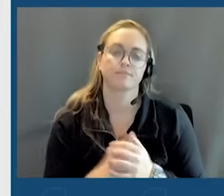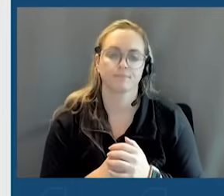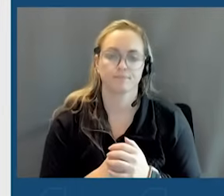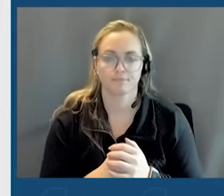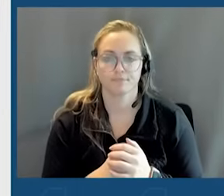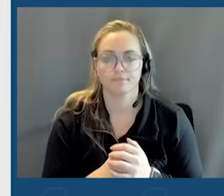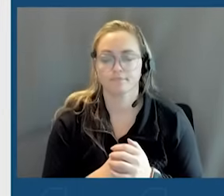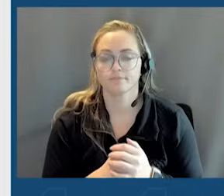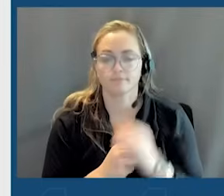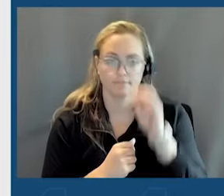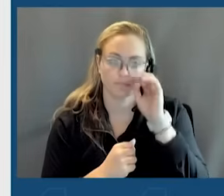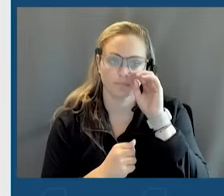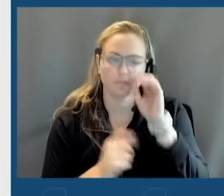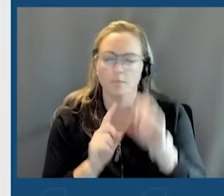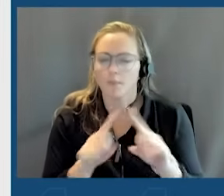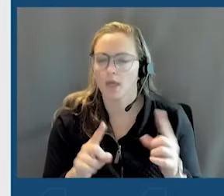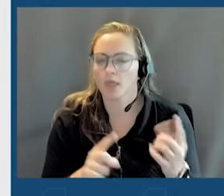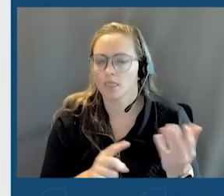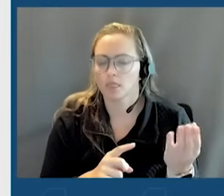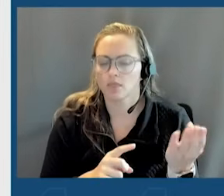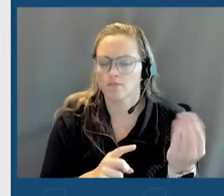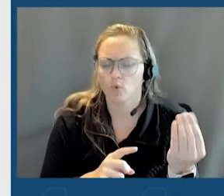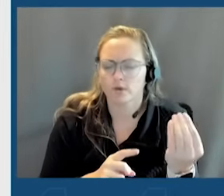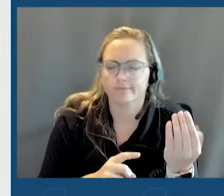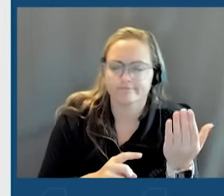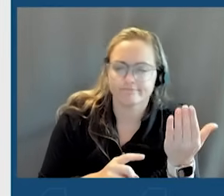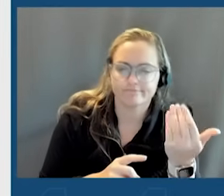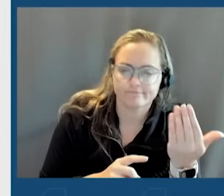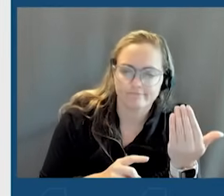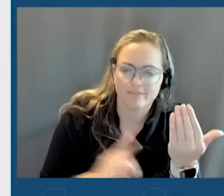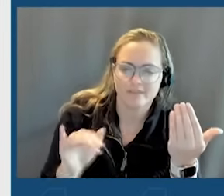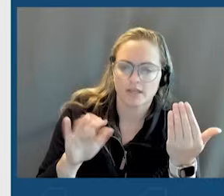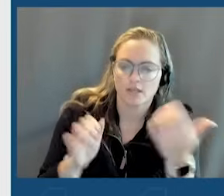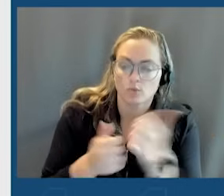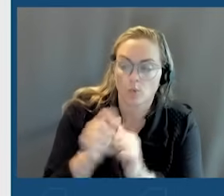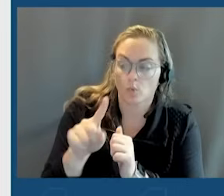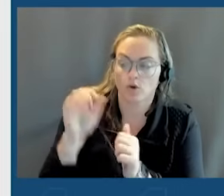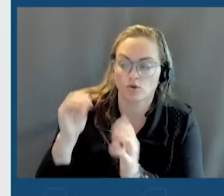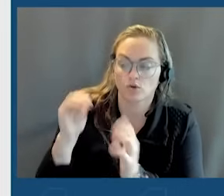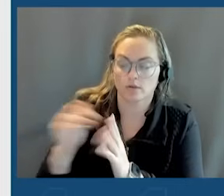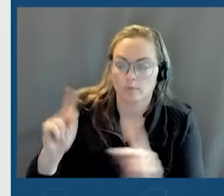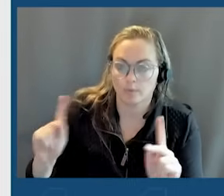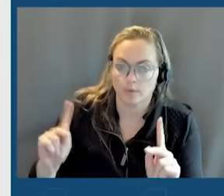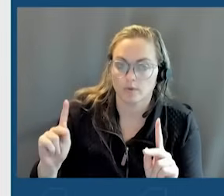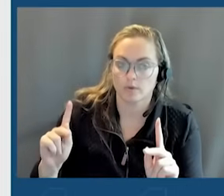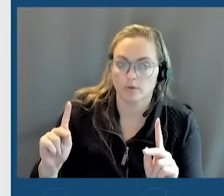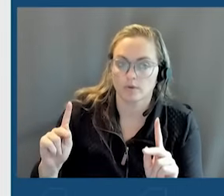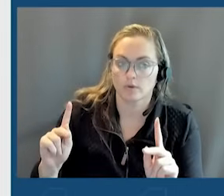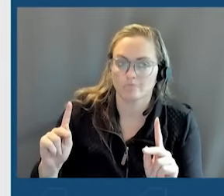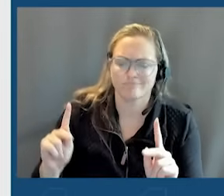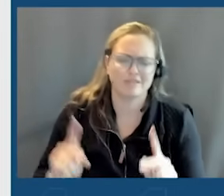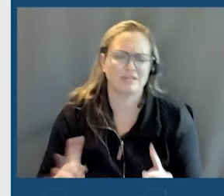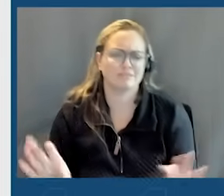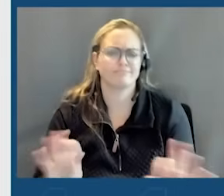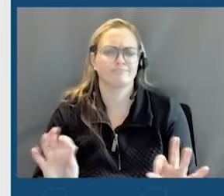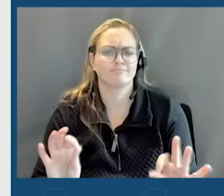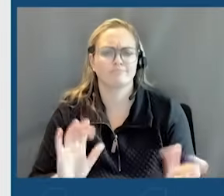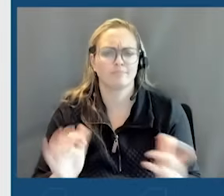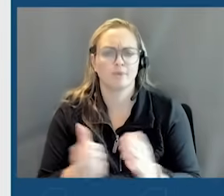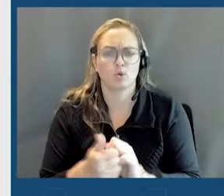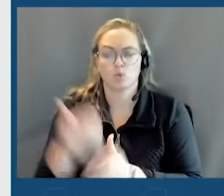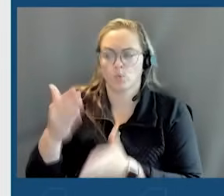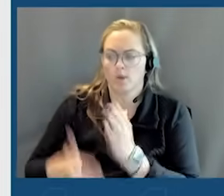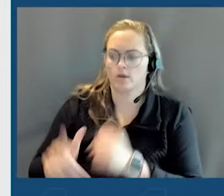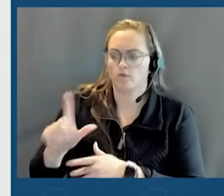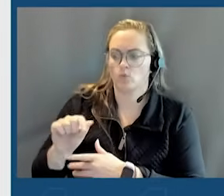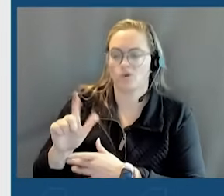But that 14, almost 15 cases per 100,000 pales in comparison to at the end of